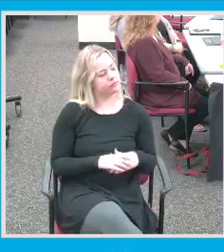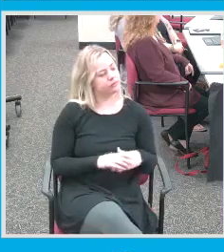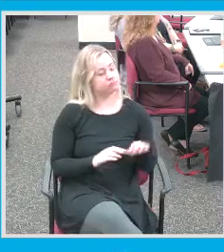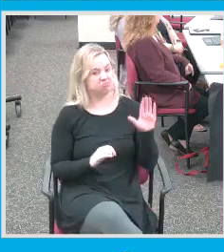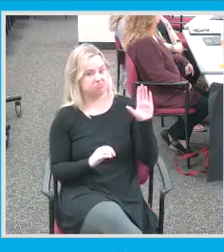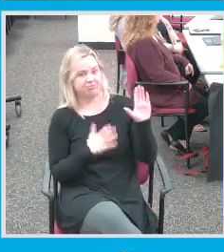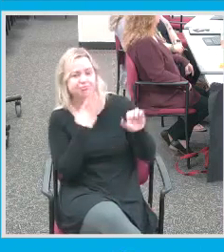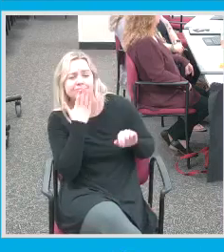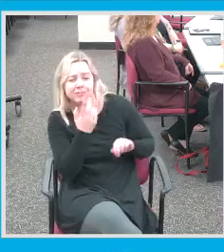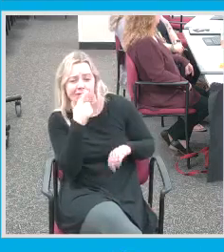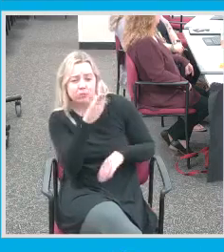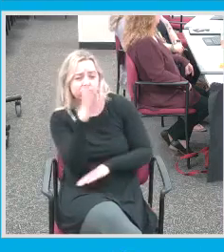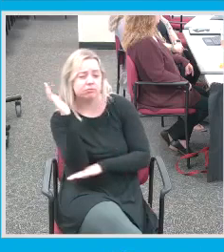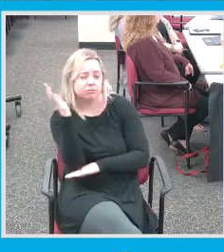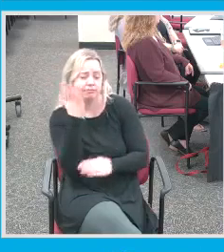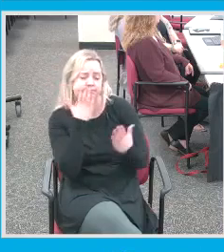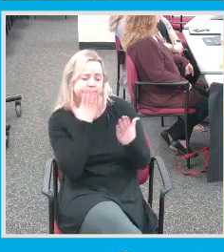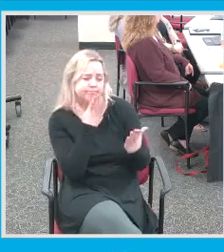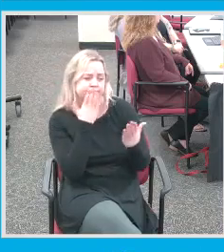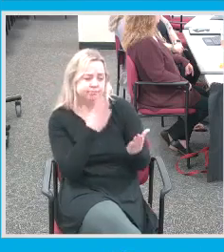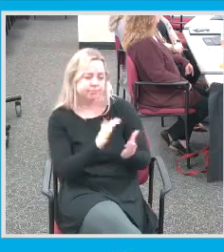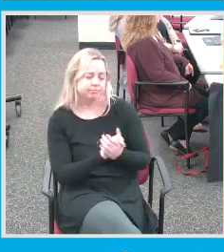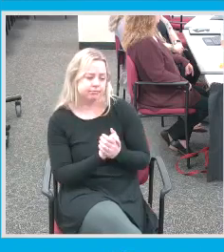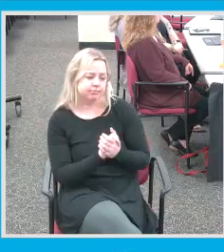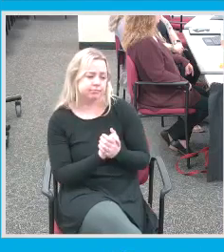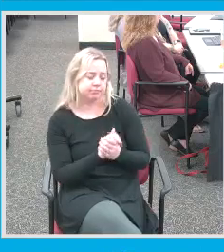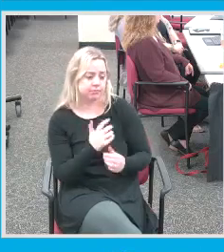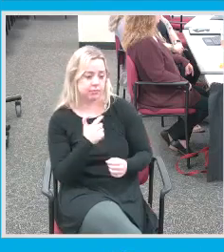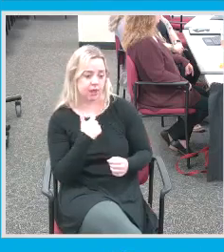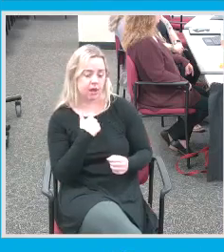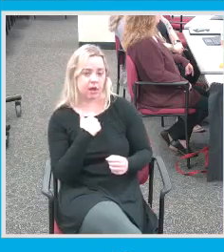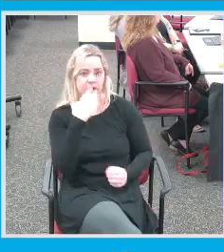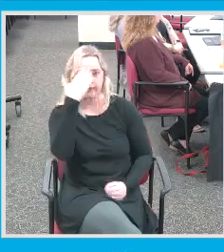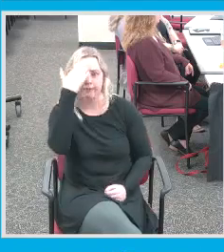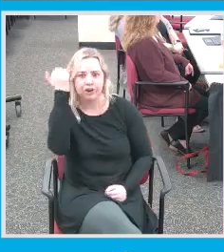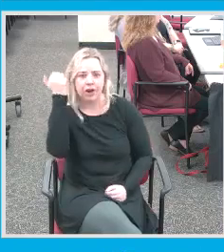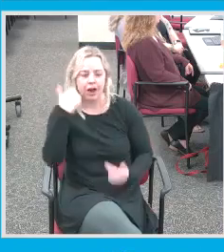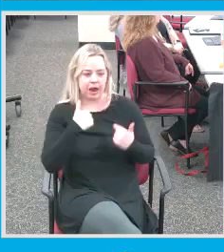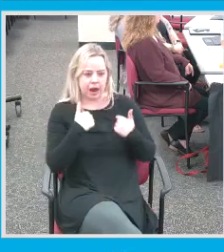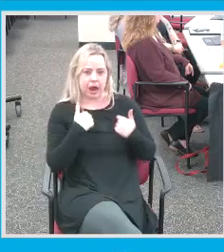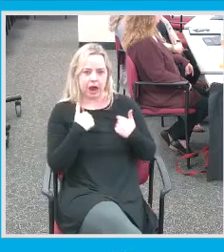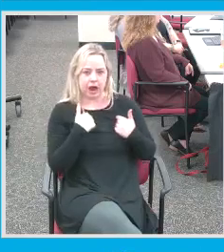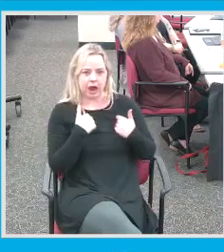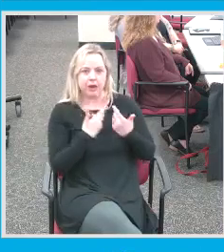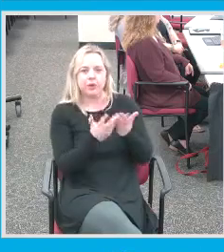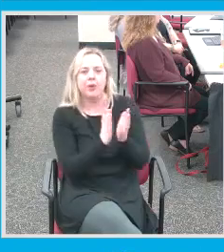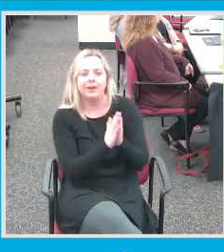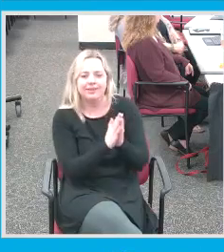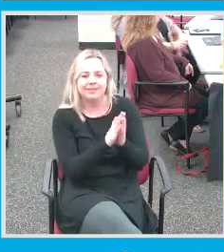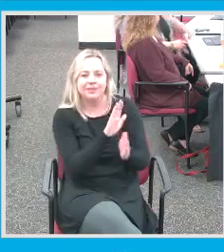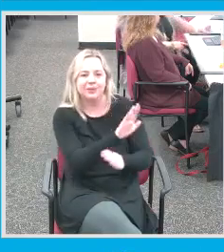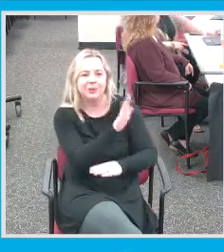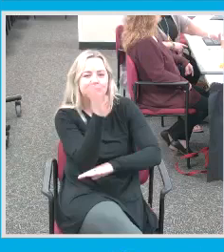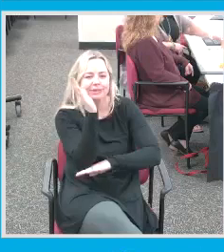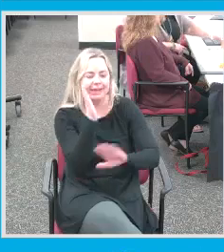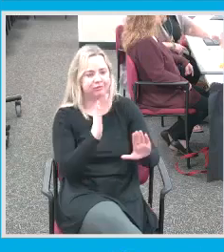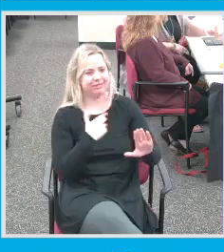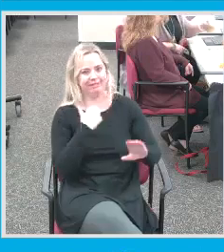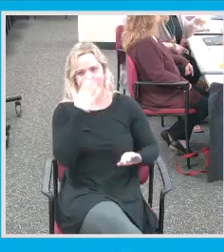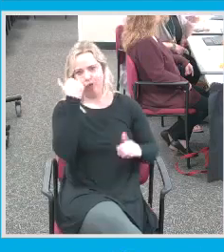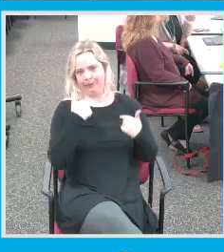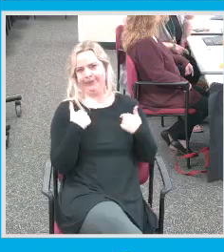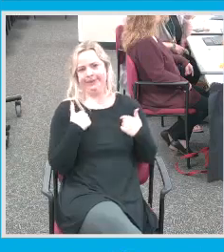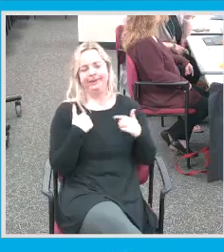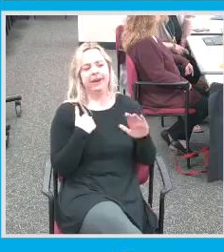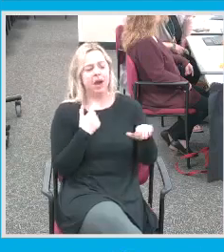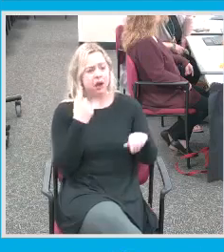Yeah, thank you for the presentation. And I had actually forgotten I had asked for this presentation until Susan mentioned it. But the